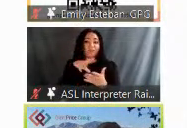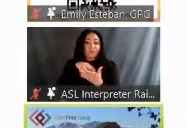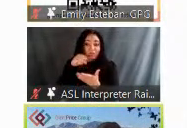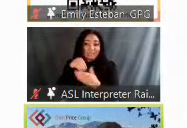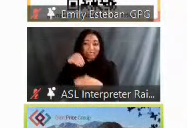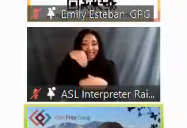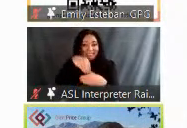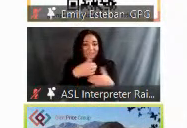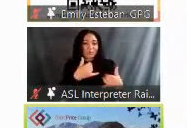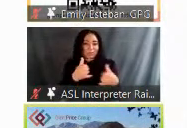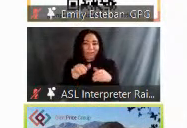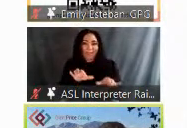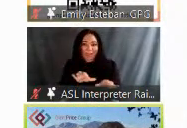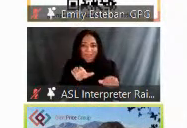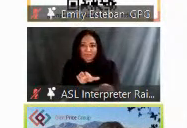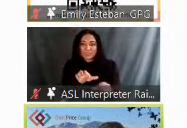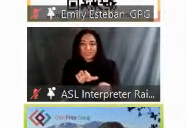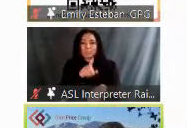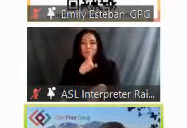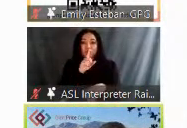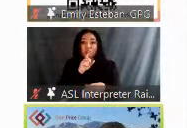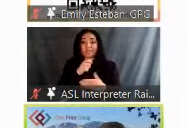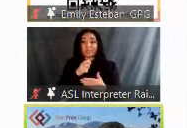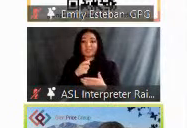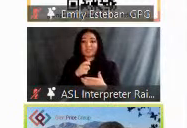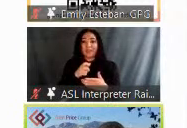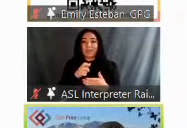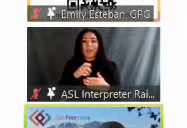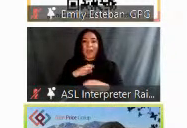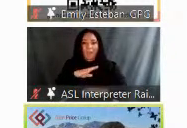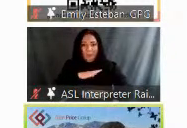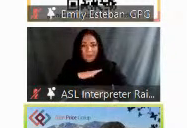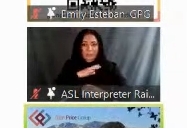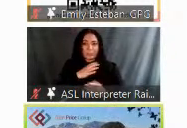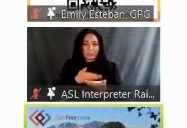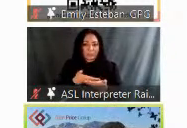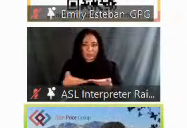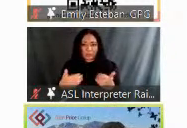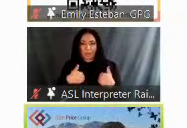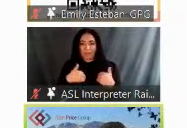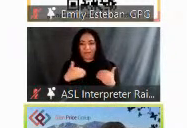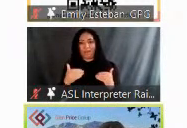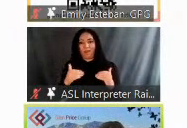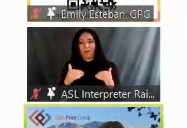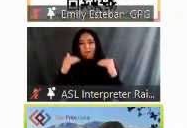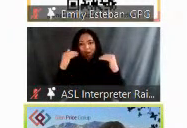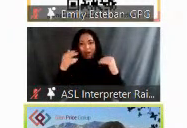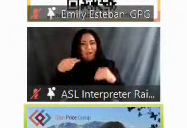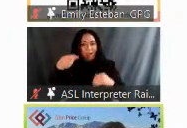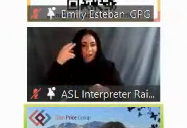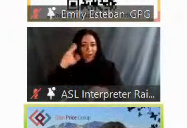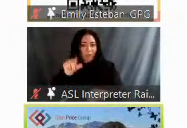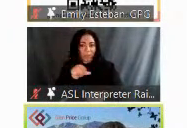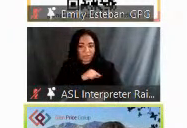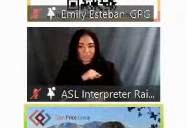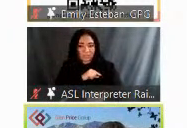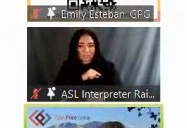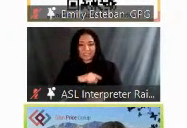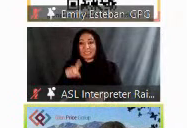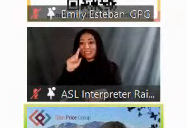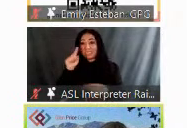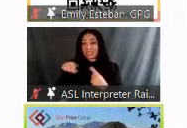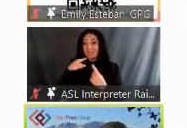activities, making sure there's kind of adequate resources to have that high quality across settings, thinking about the importance of